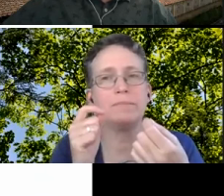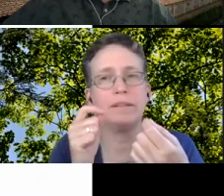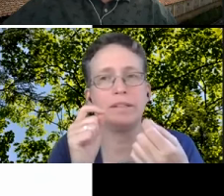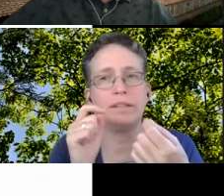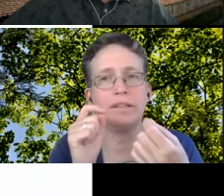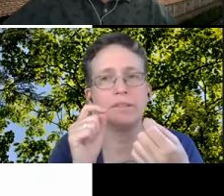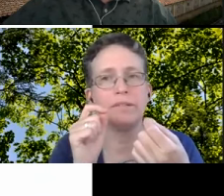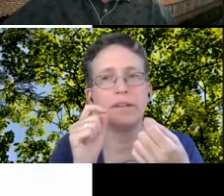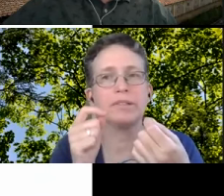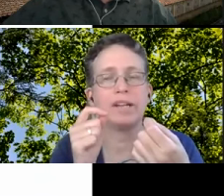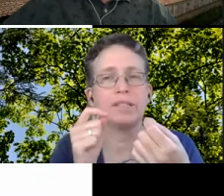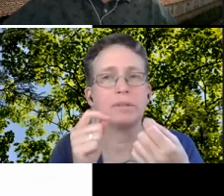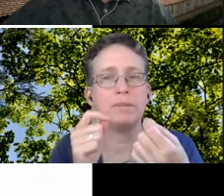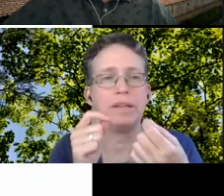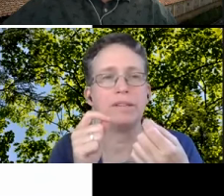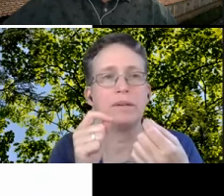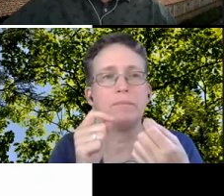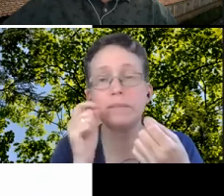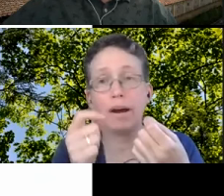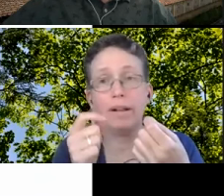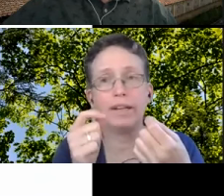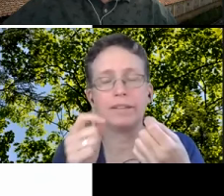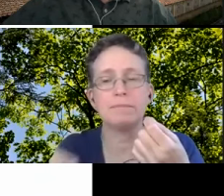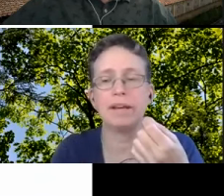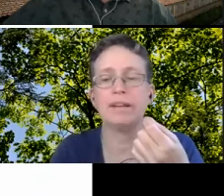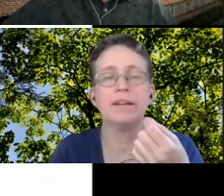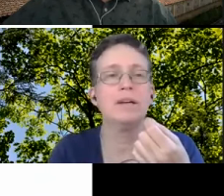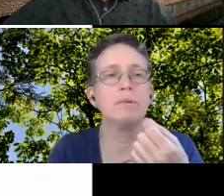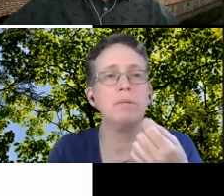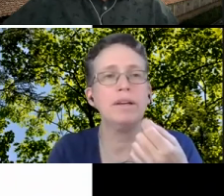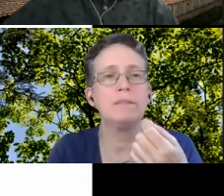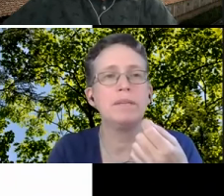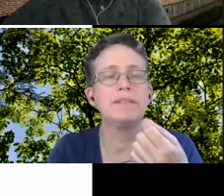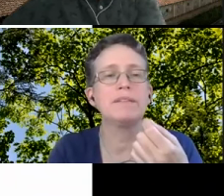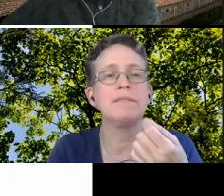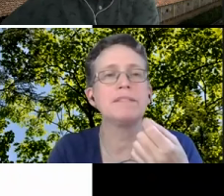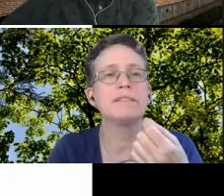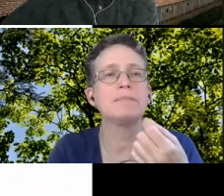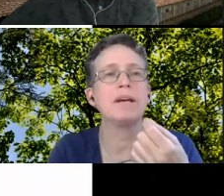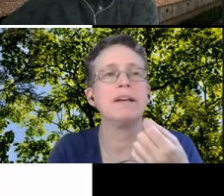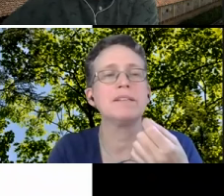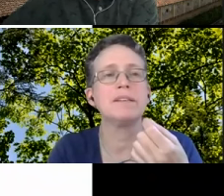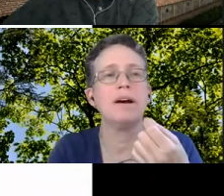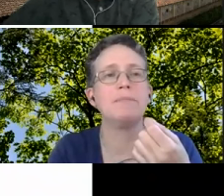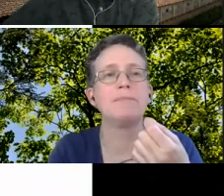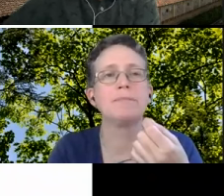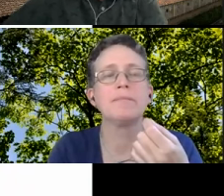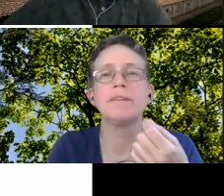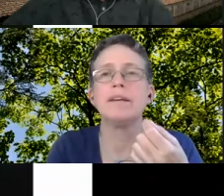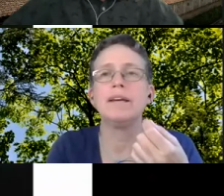bees in sort of interactions with bees. So bees pollinate this plant, but one of the bees that visits this plant is